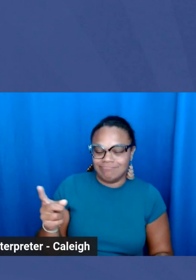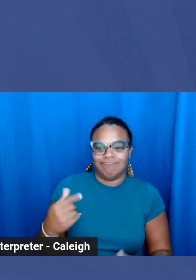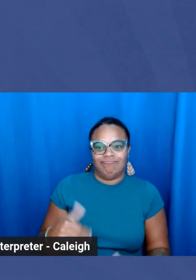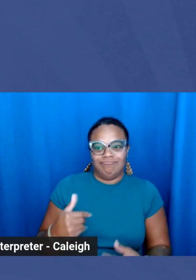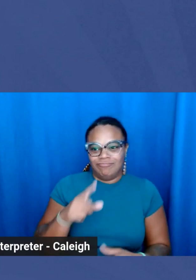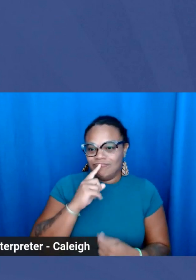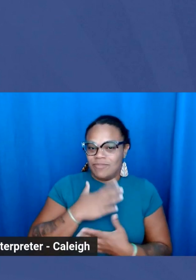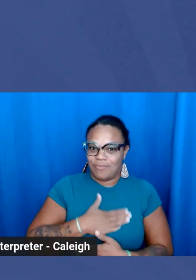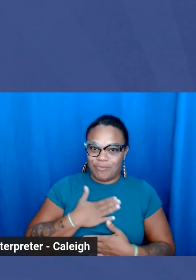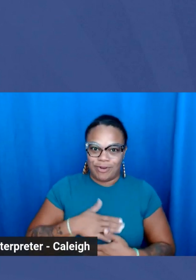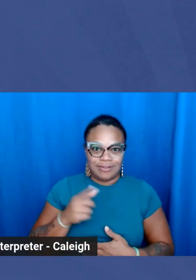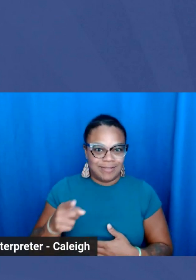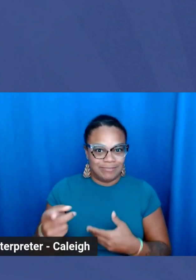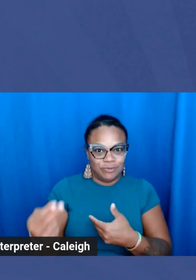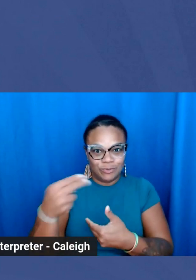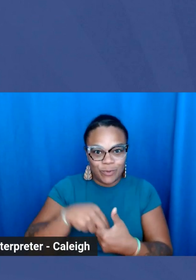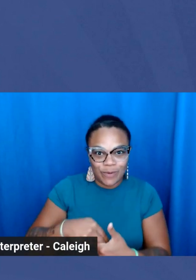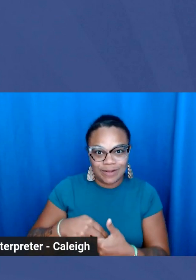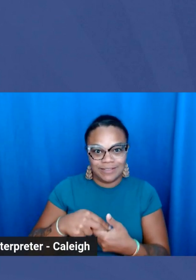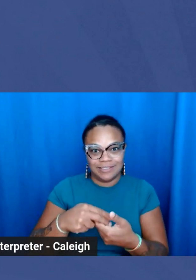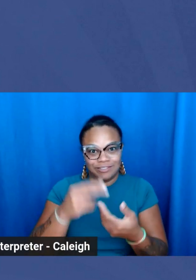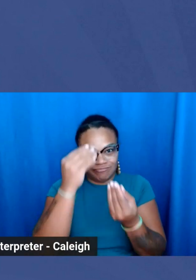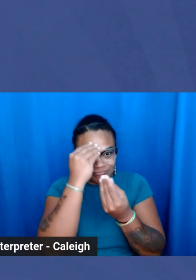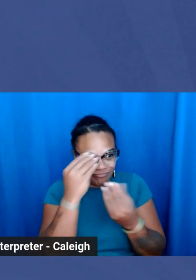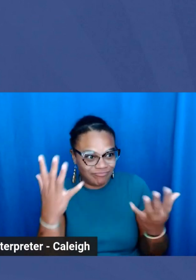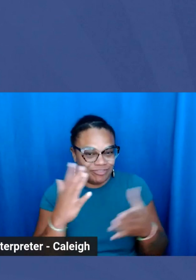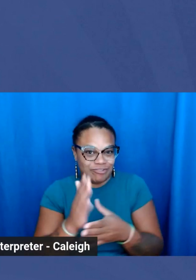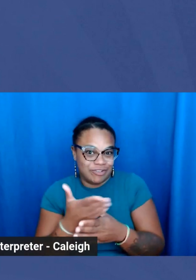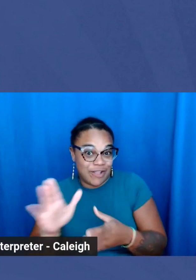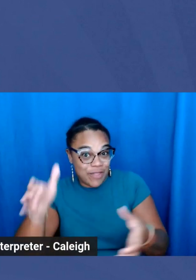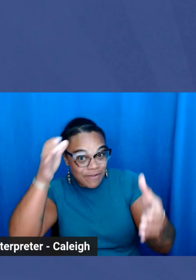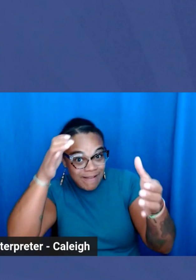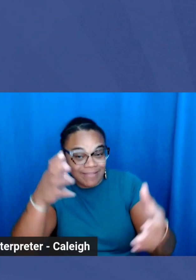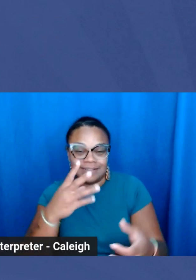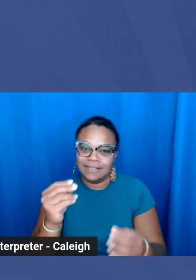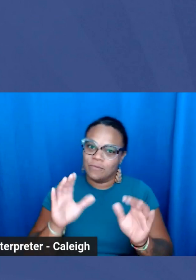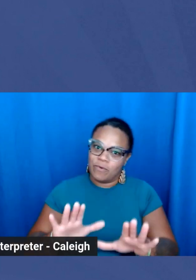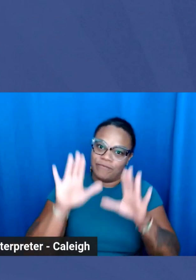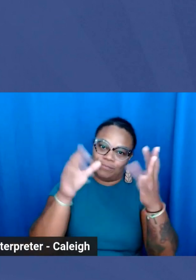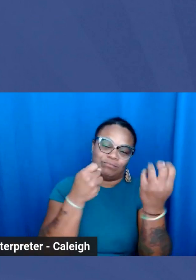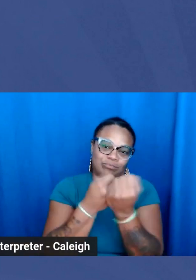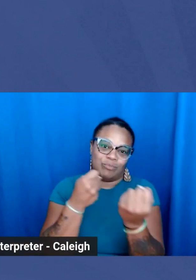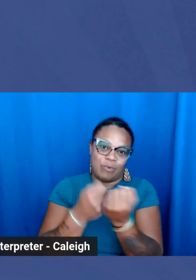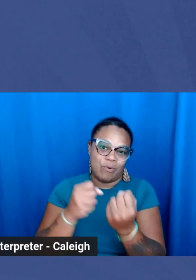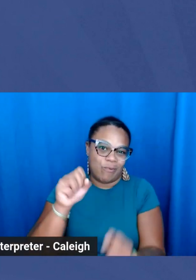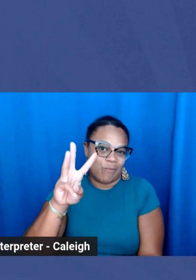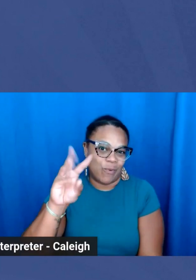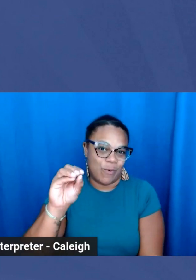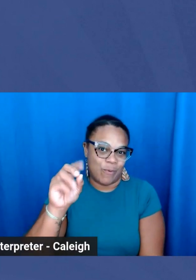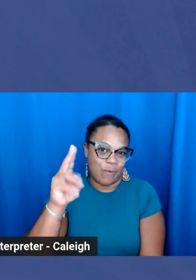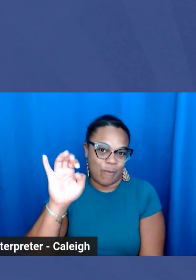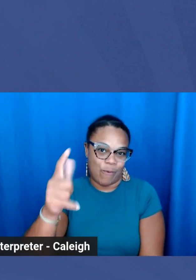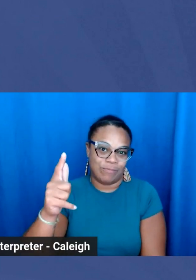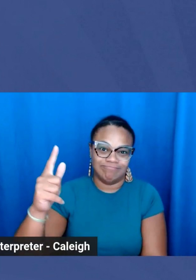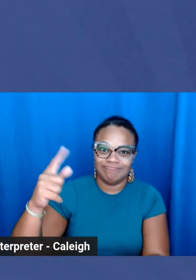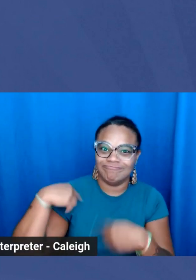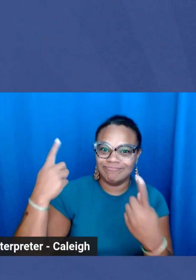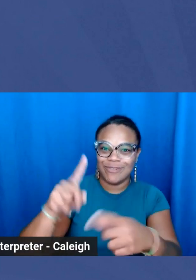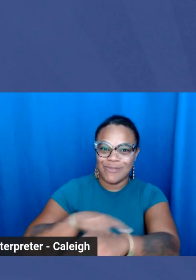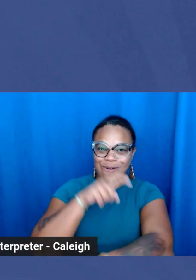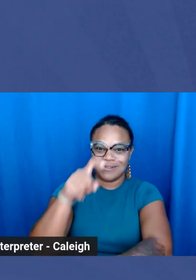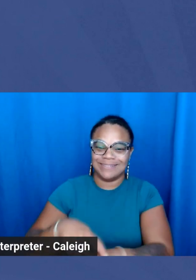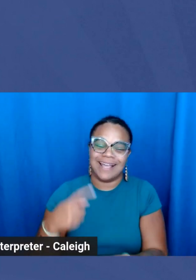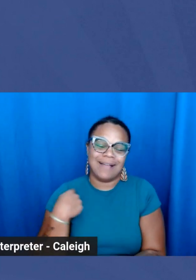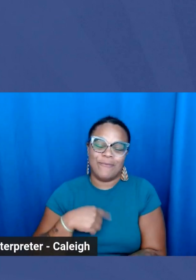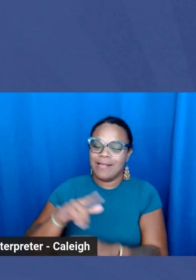not only to share their knowledge today, but also for just being wonderful supporters of Woodhull for a really long time. We love them and we're happy